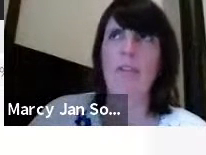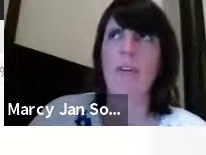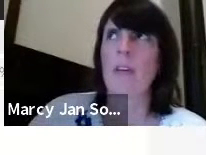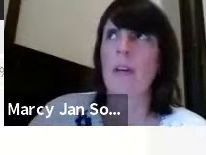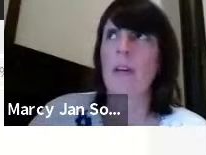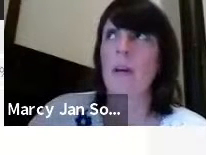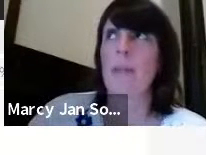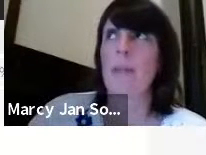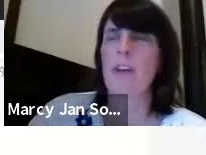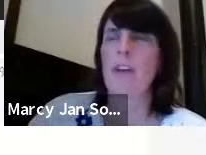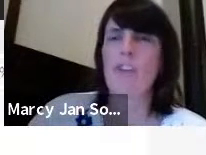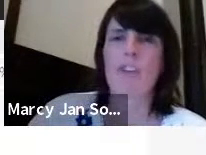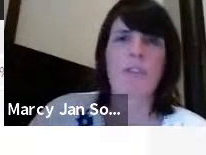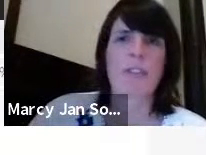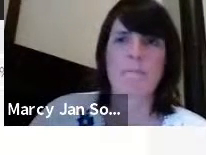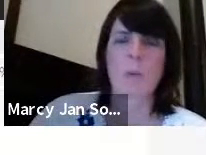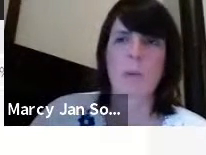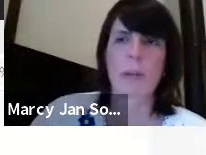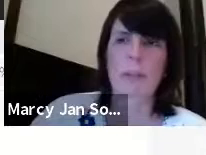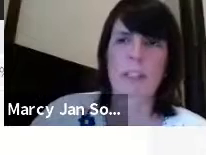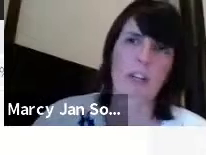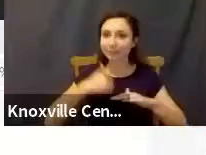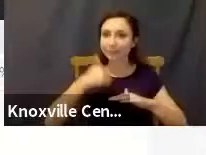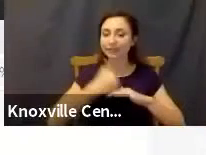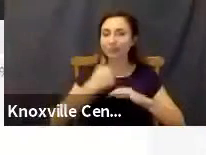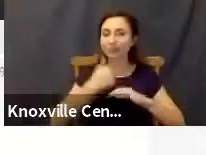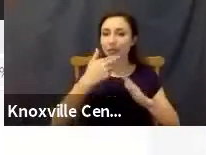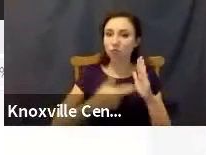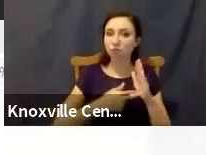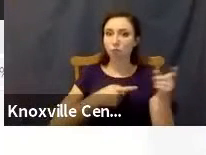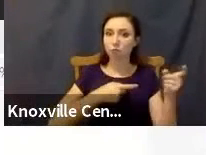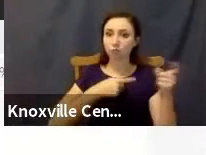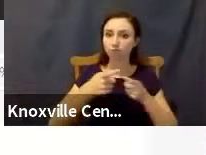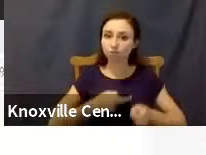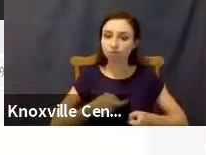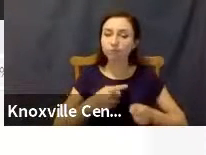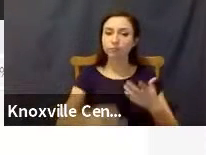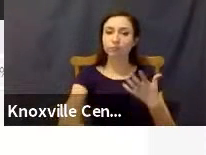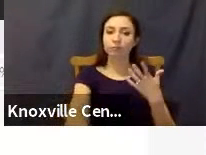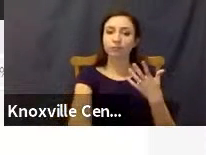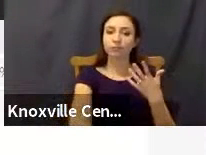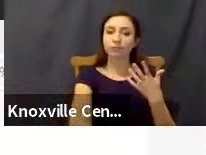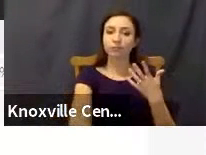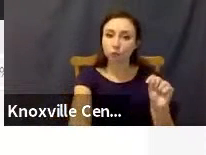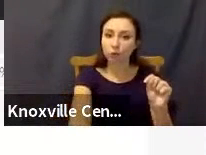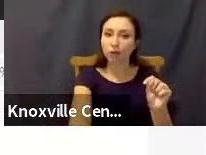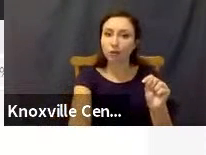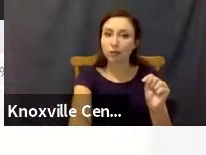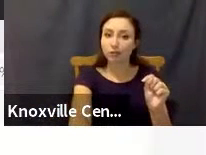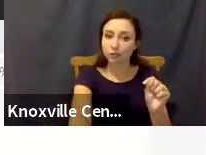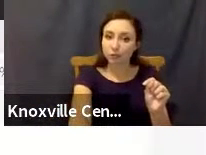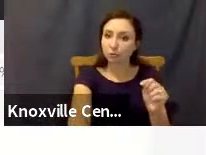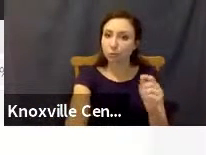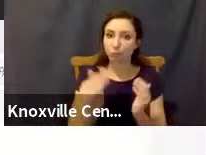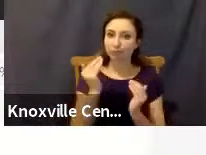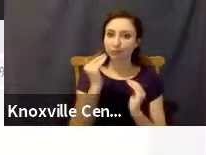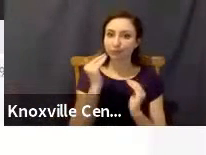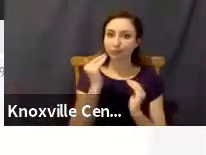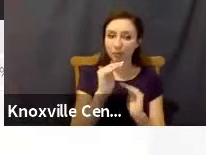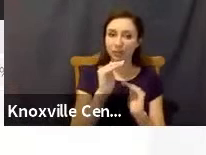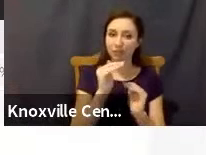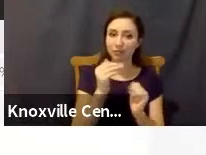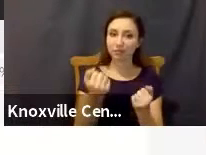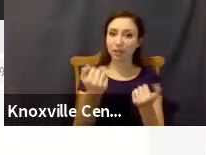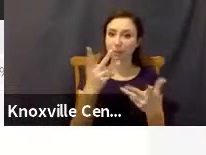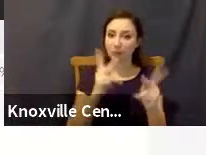number of measures were put in place to try and reduce the incidence of COVID-19 disease. And basically what they